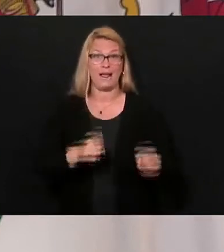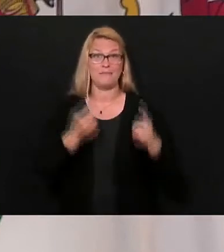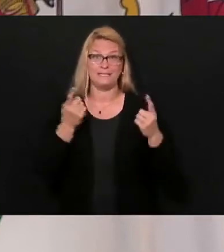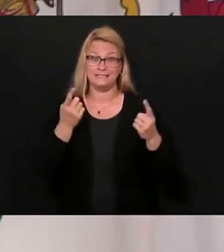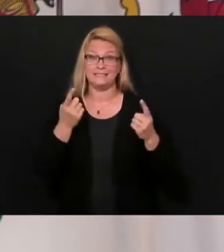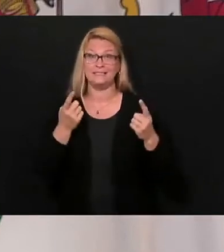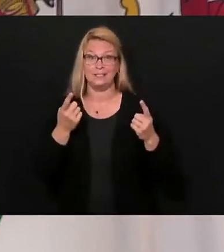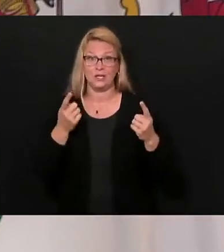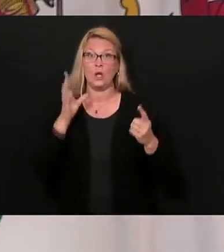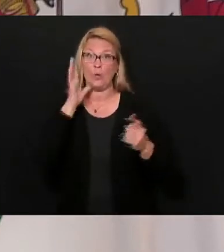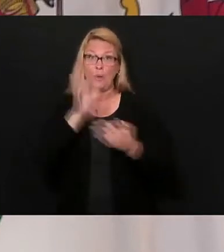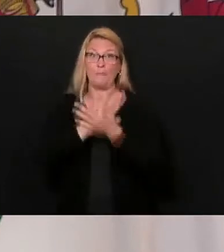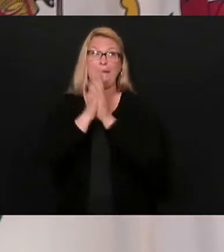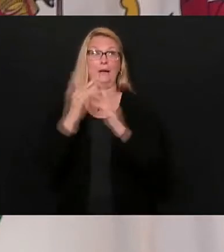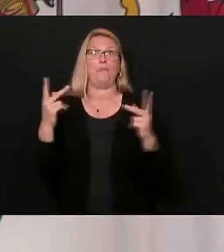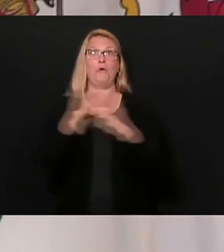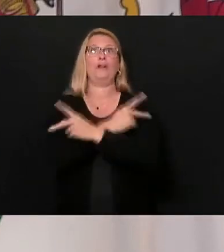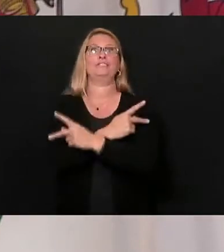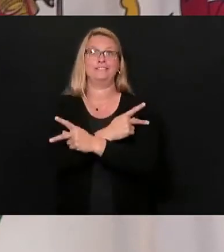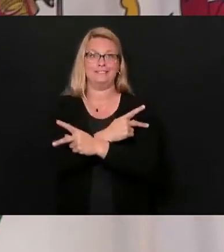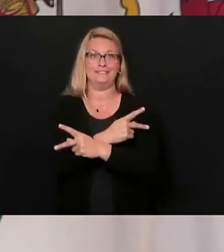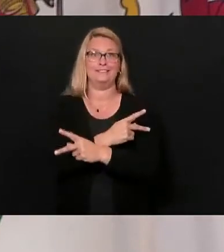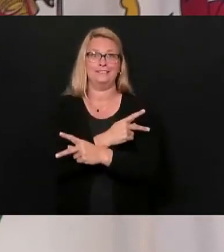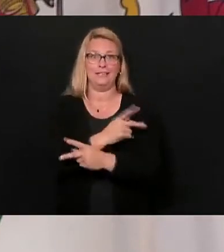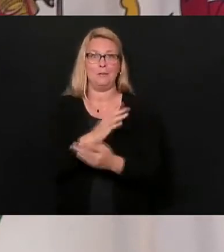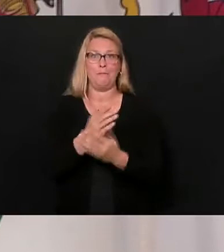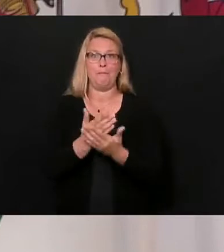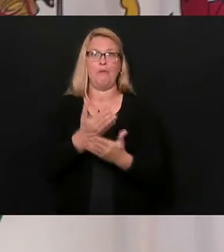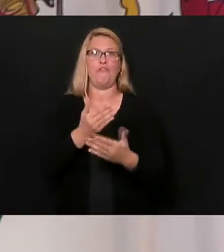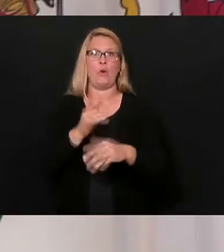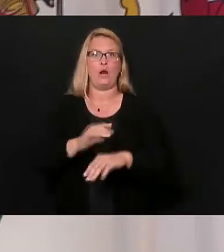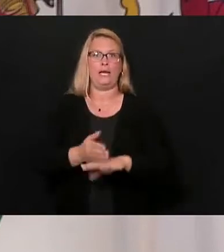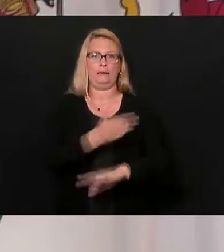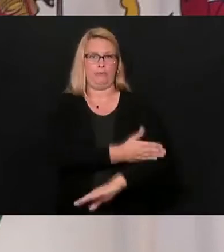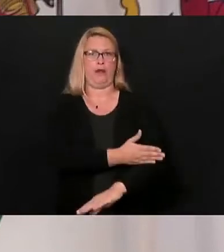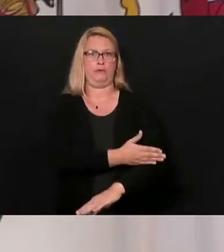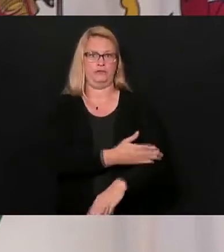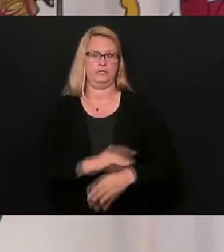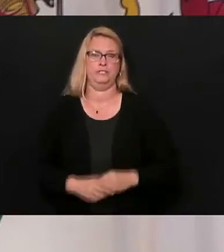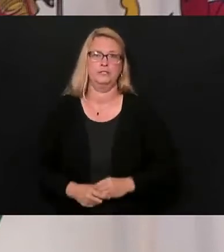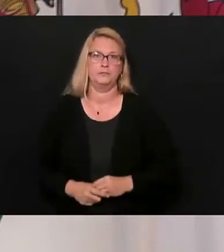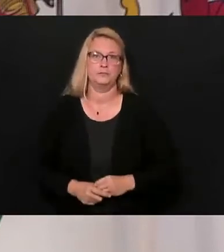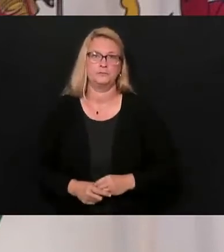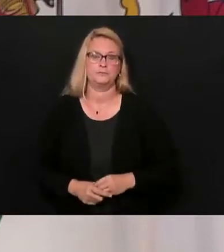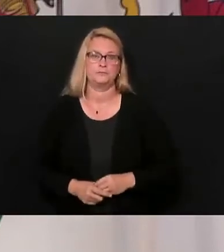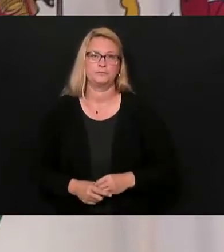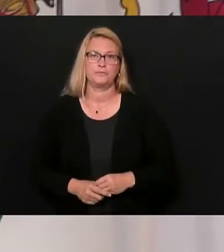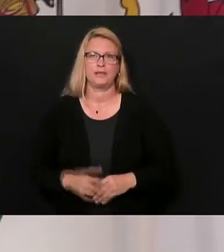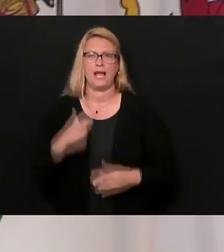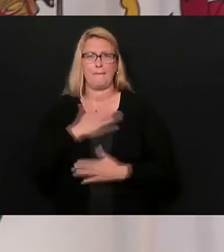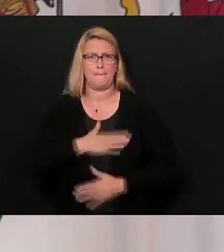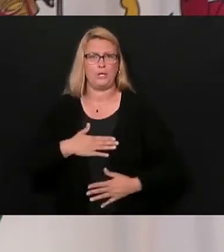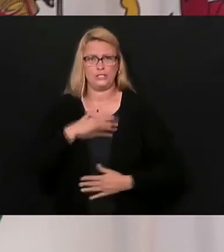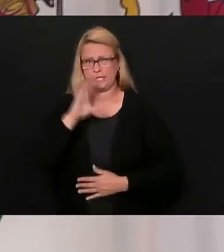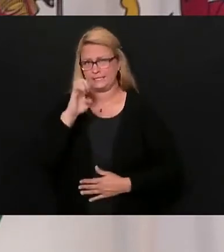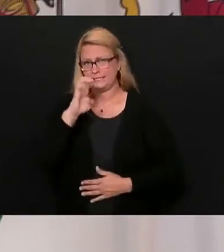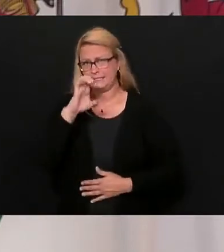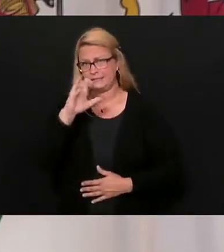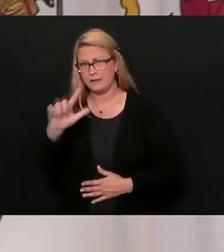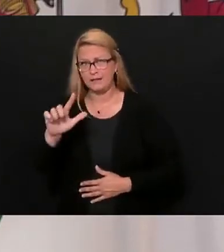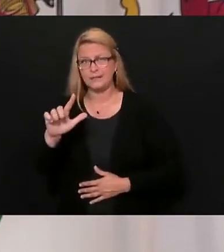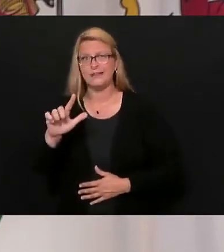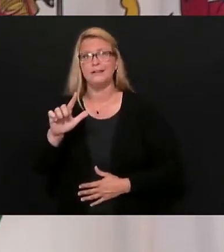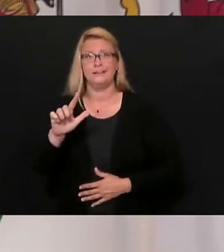probably going to get a little worse before it gets better. But nevertheless, I appreciate Cecil